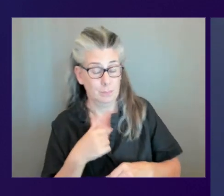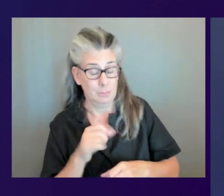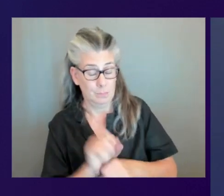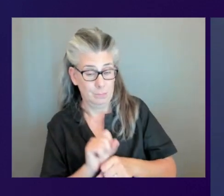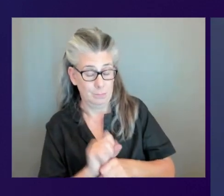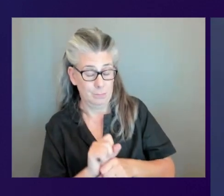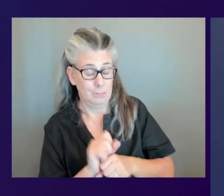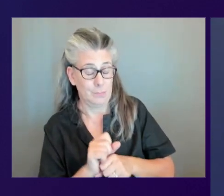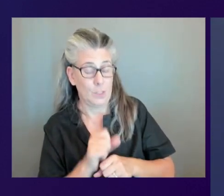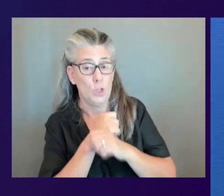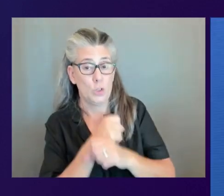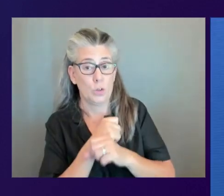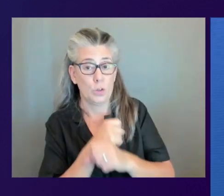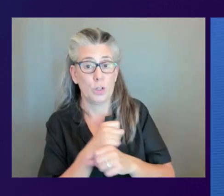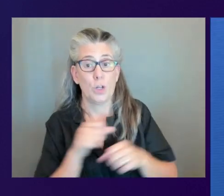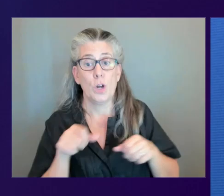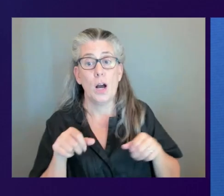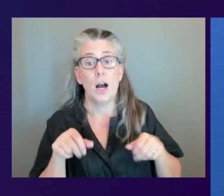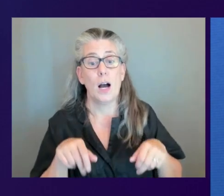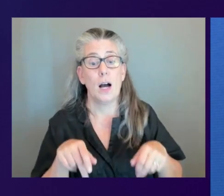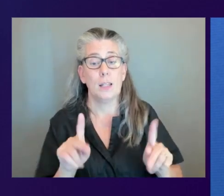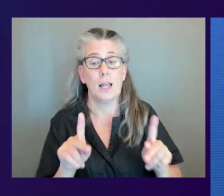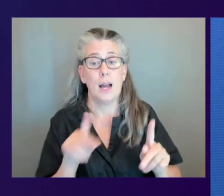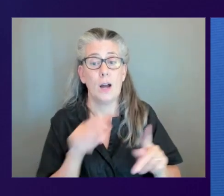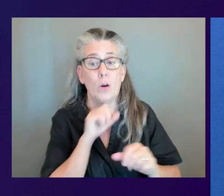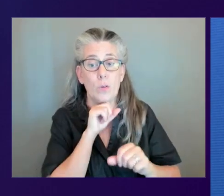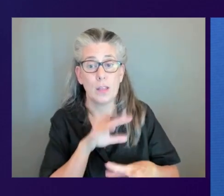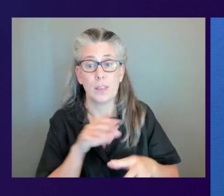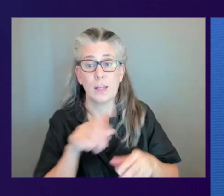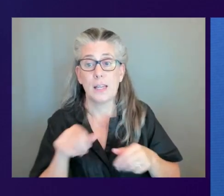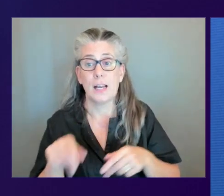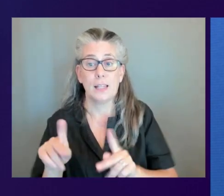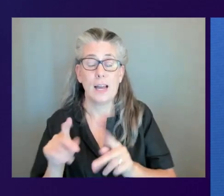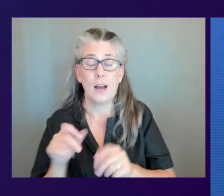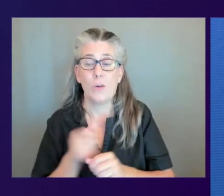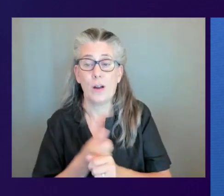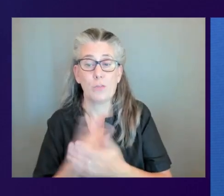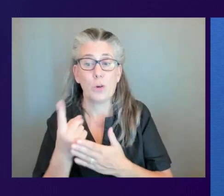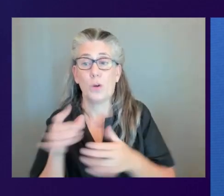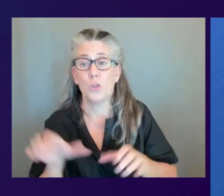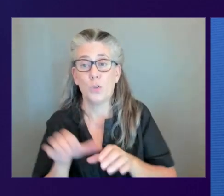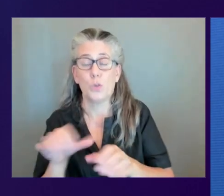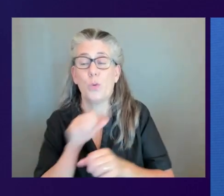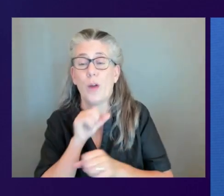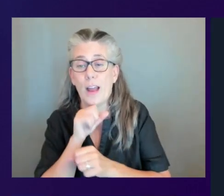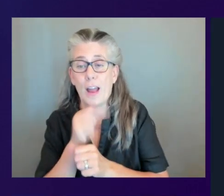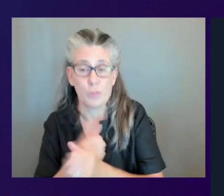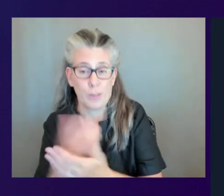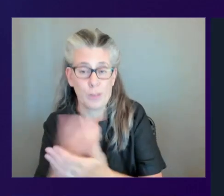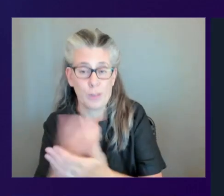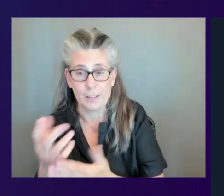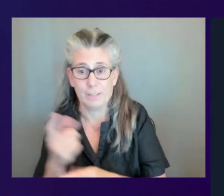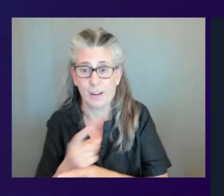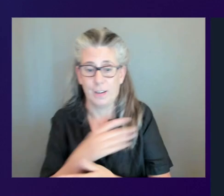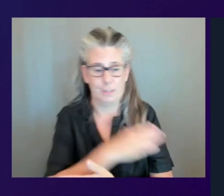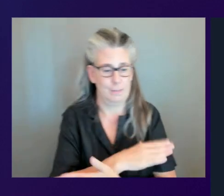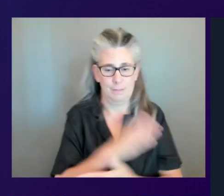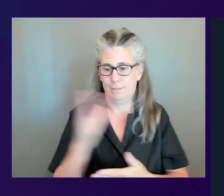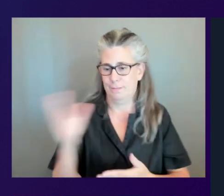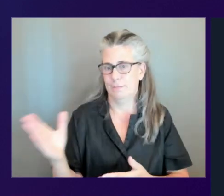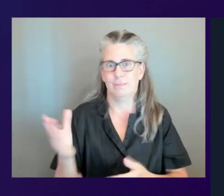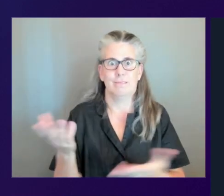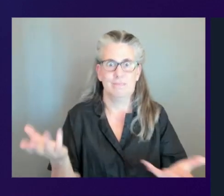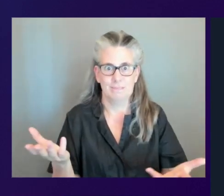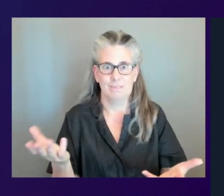nothing. Right, Brett? yeah, that's sort of frequently what you see, right? You Or want maybe to, not. Productivity and security can coexist. Right. I mean, there's a